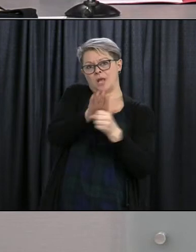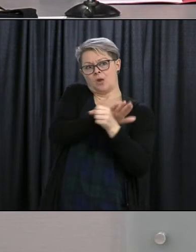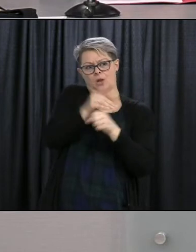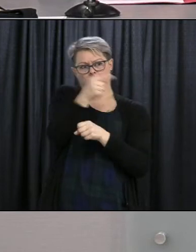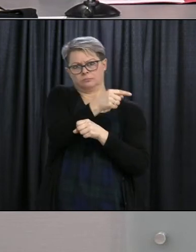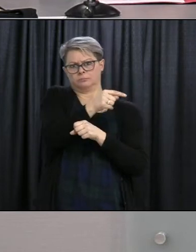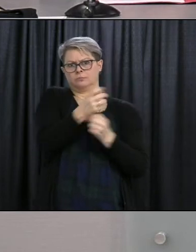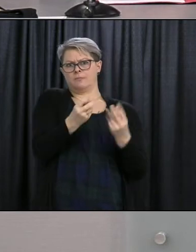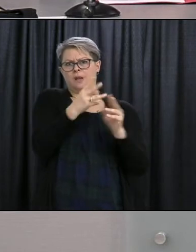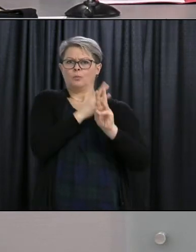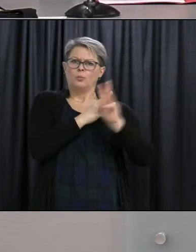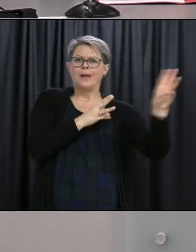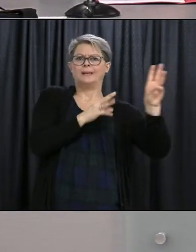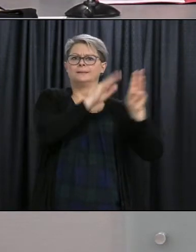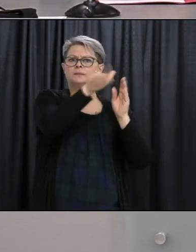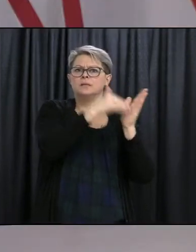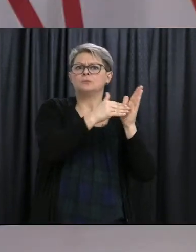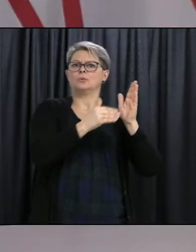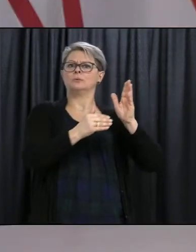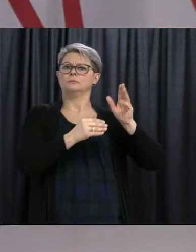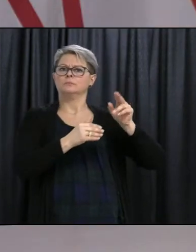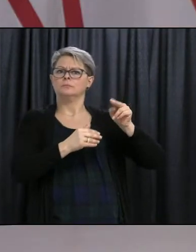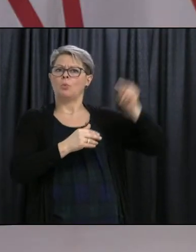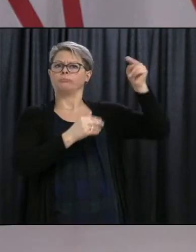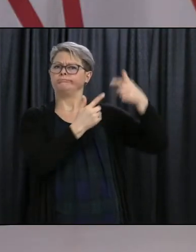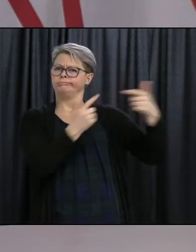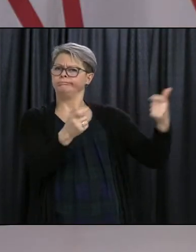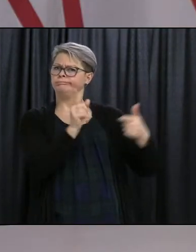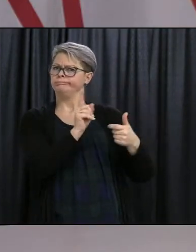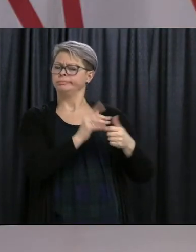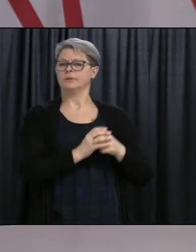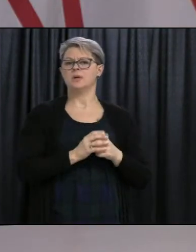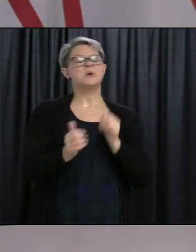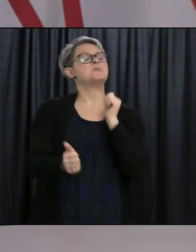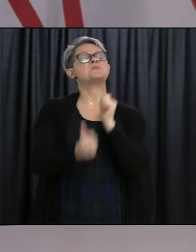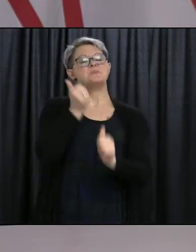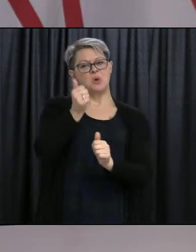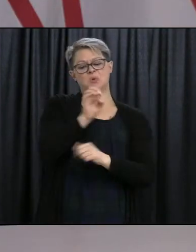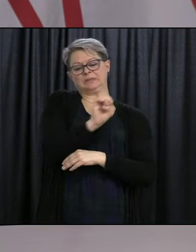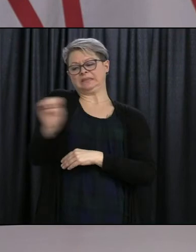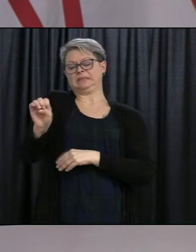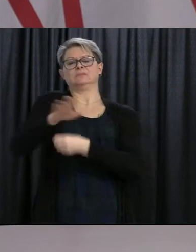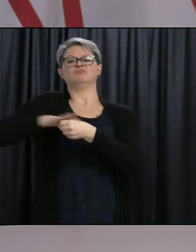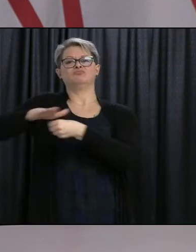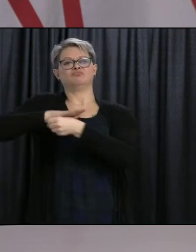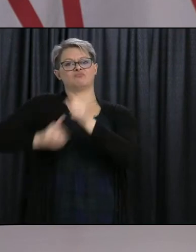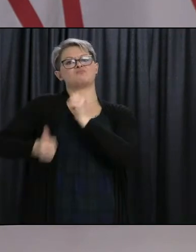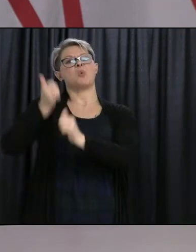my understanding right now is that the majority of them are actually in the metro area. I